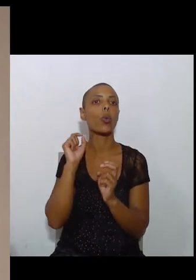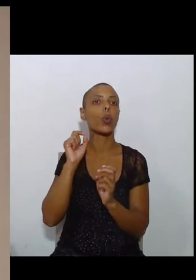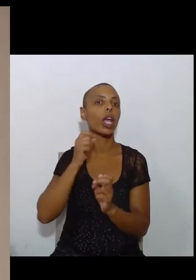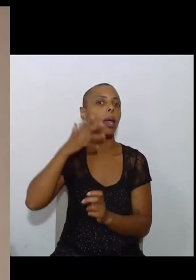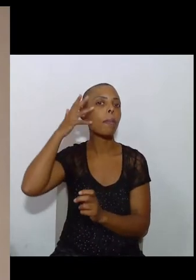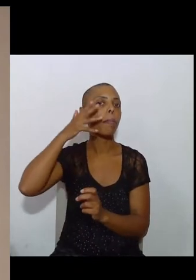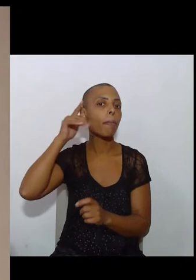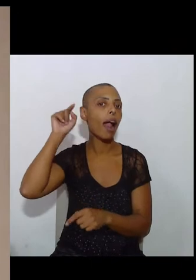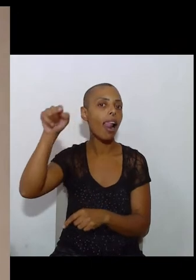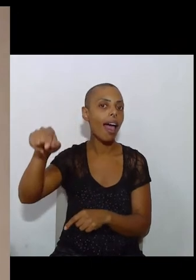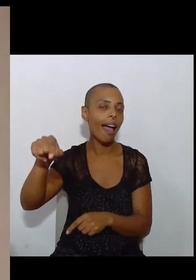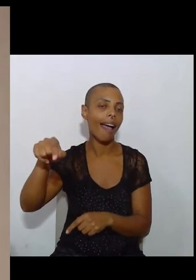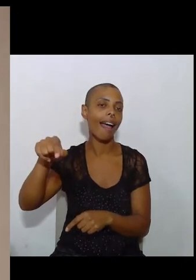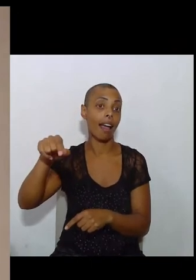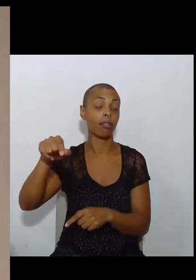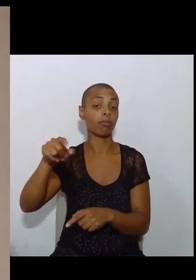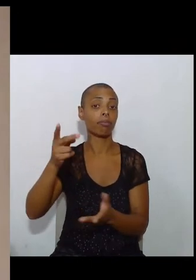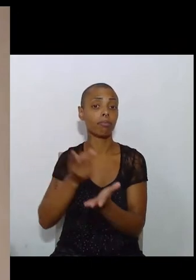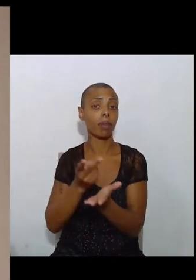symbols